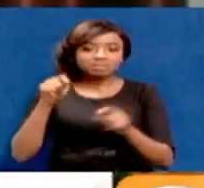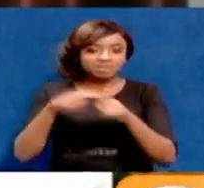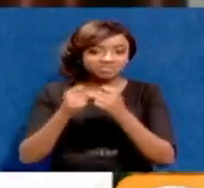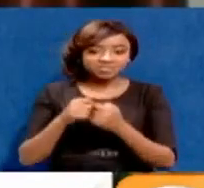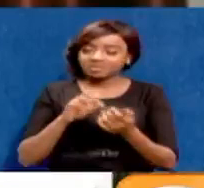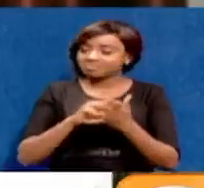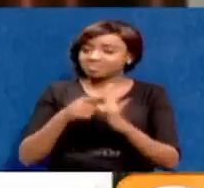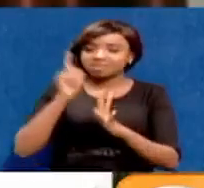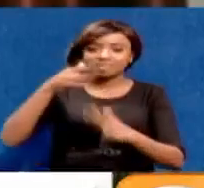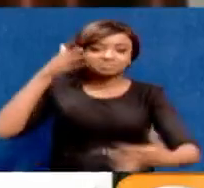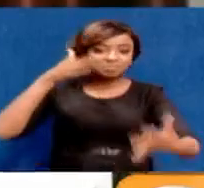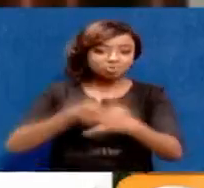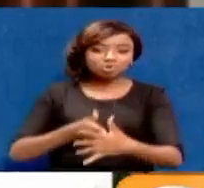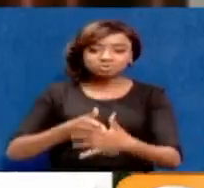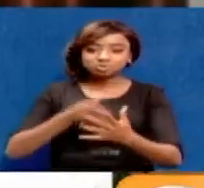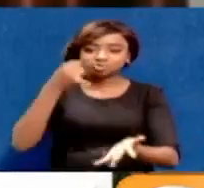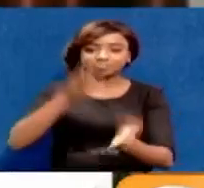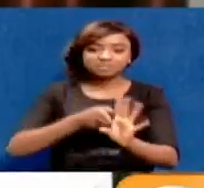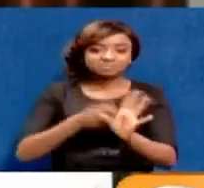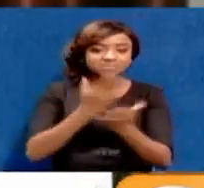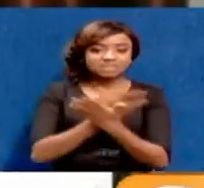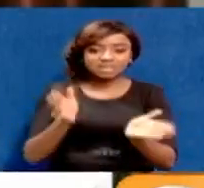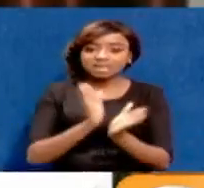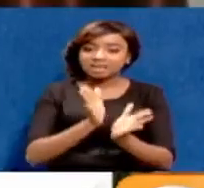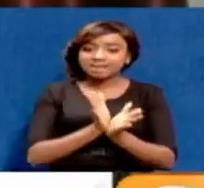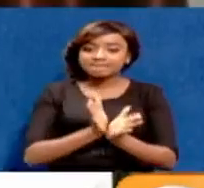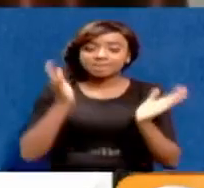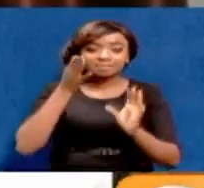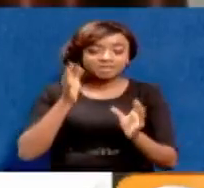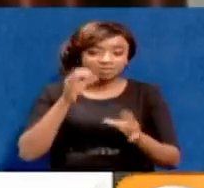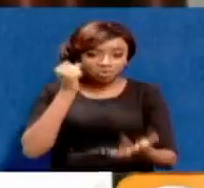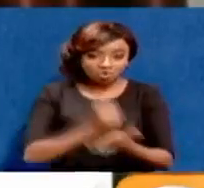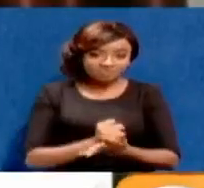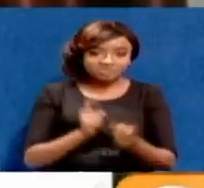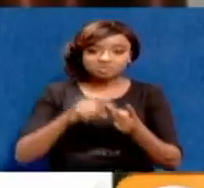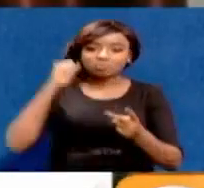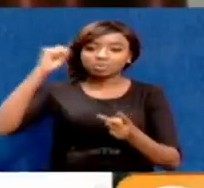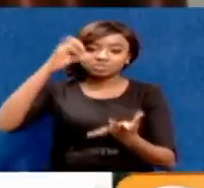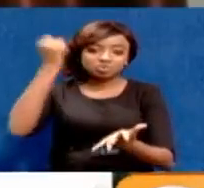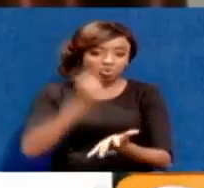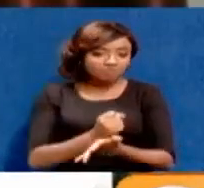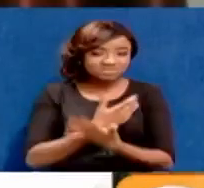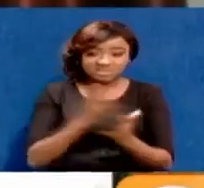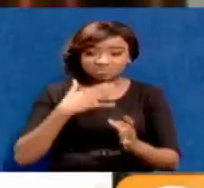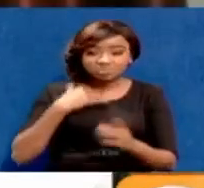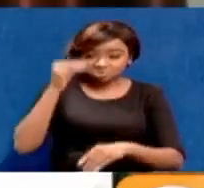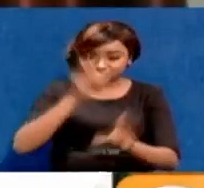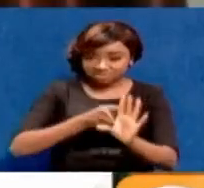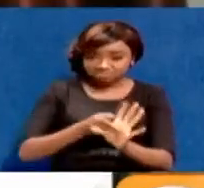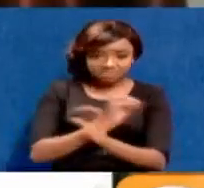be denied to run for any public office. He should be denied to run for any political office,